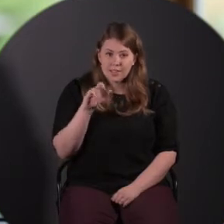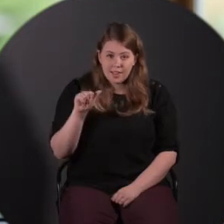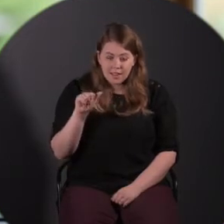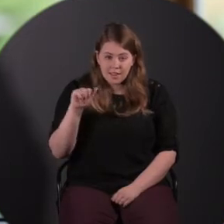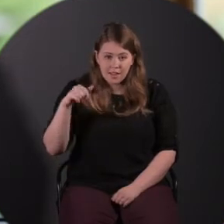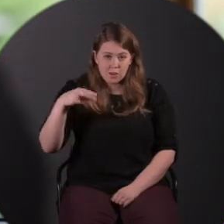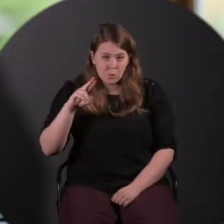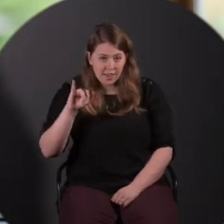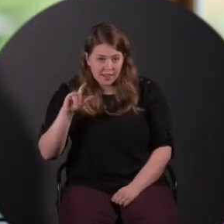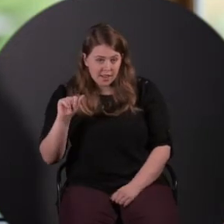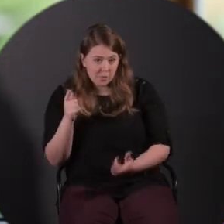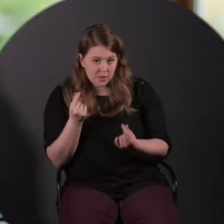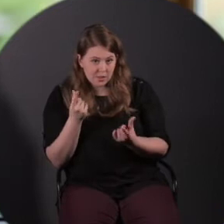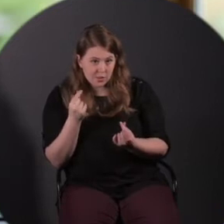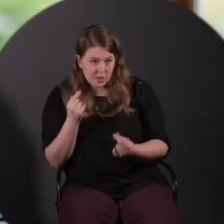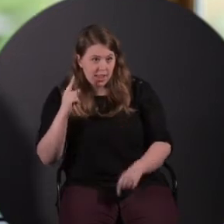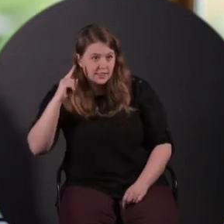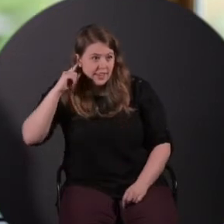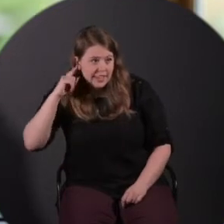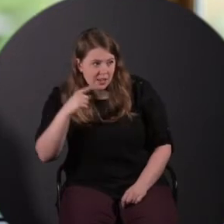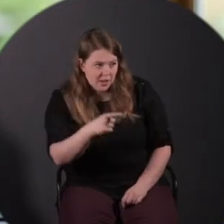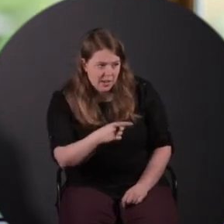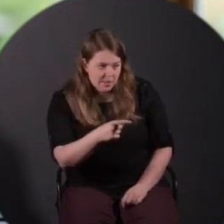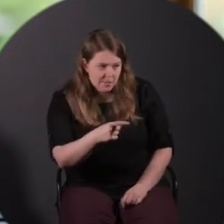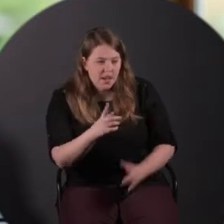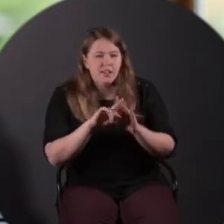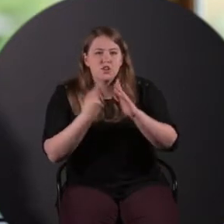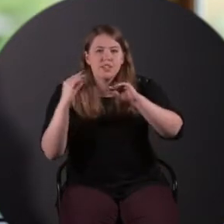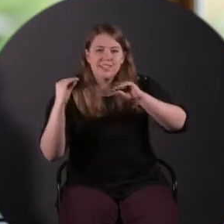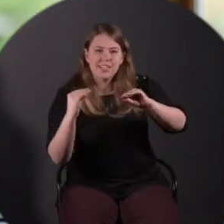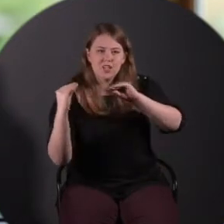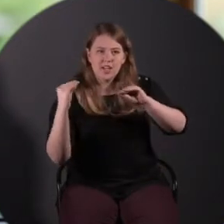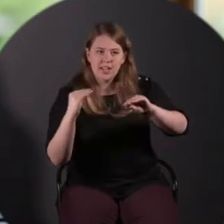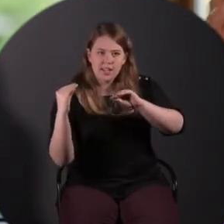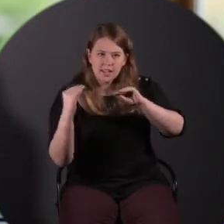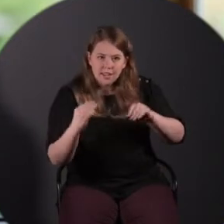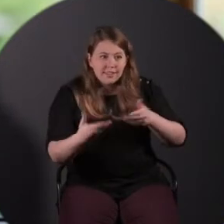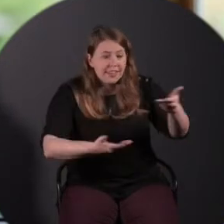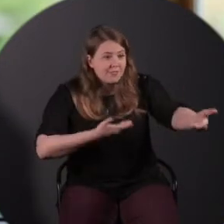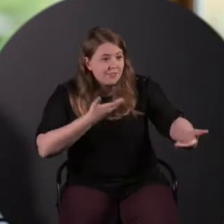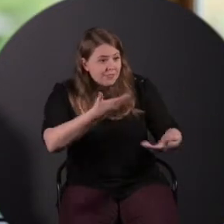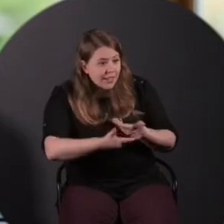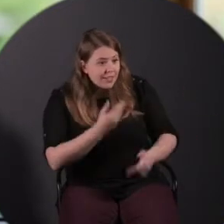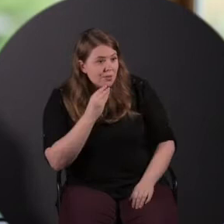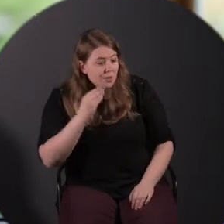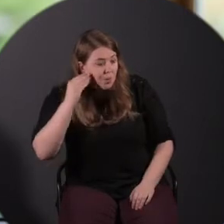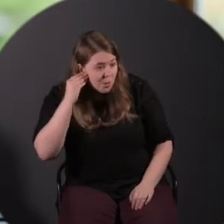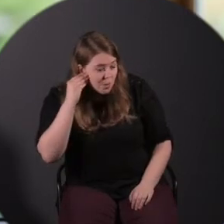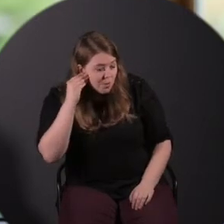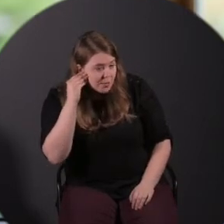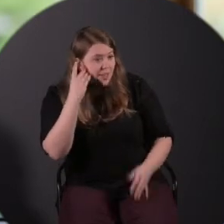him. They see that maybe his theology is a little off, and so they start teaching him. They invite him into their home. They start explaining him